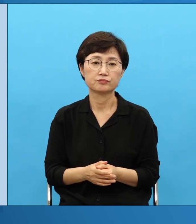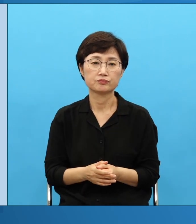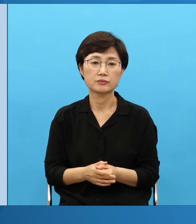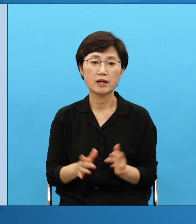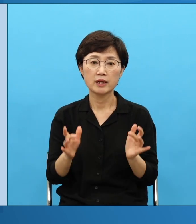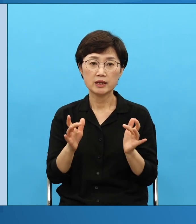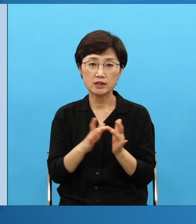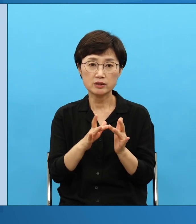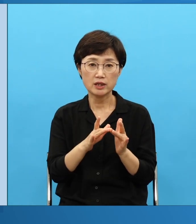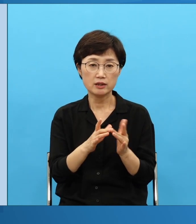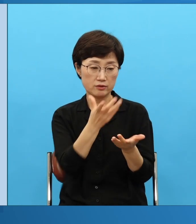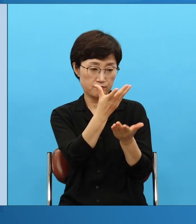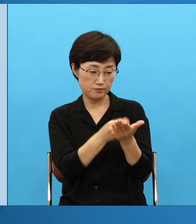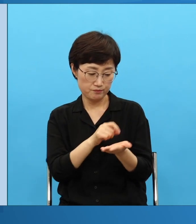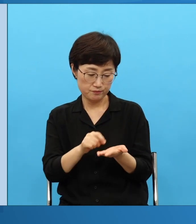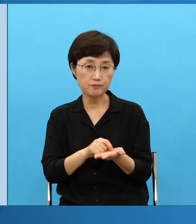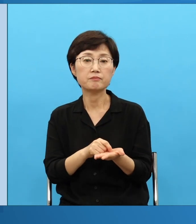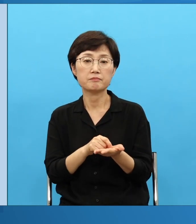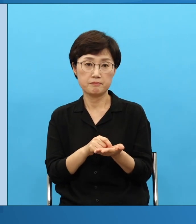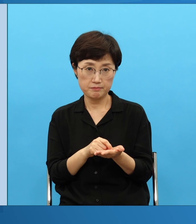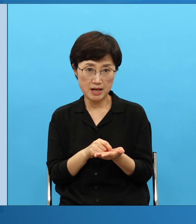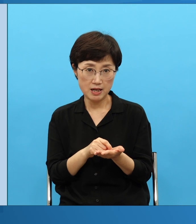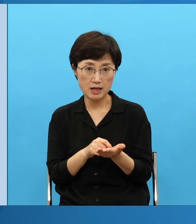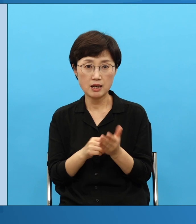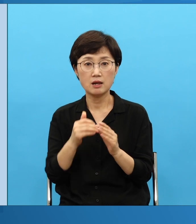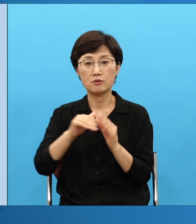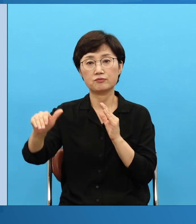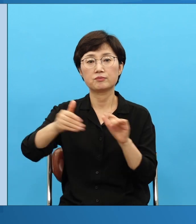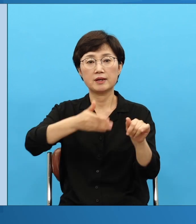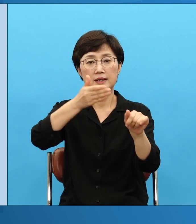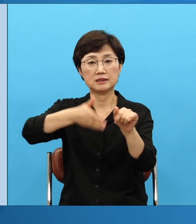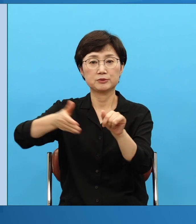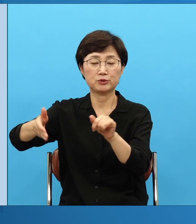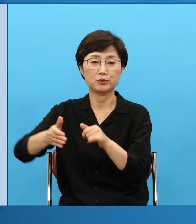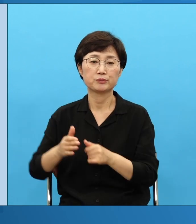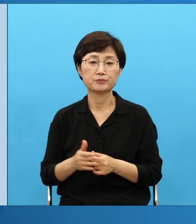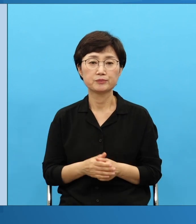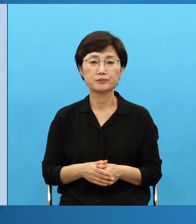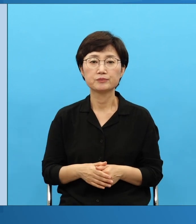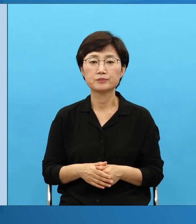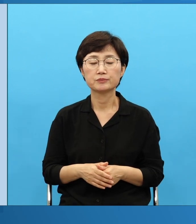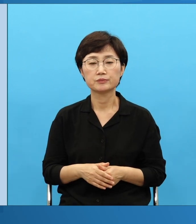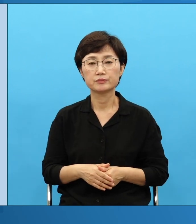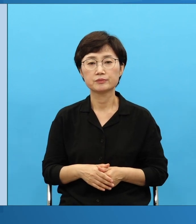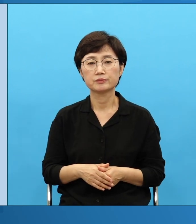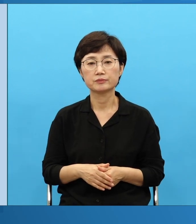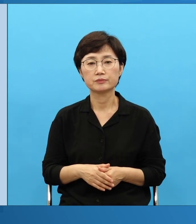the application form at weea.kr and register by sending it to